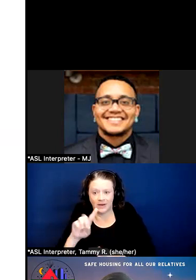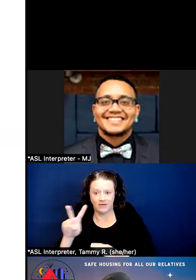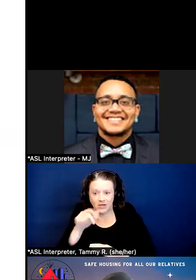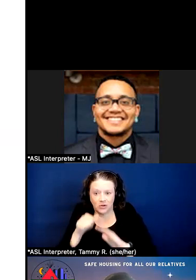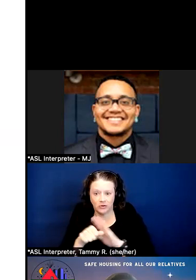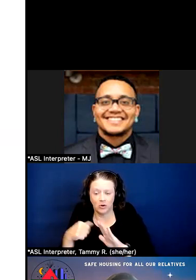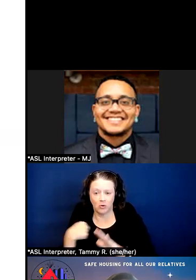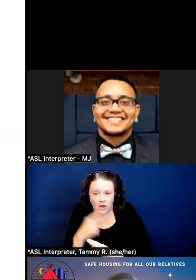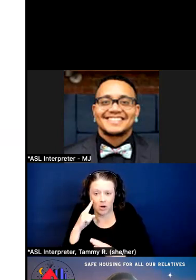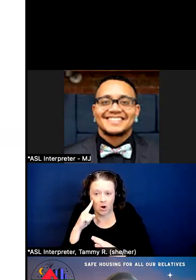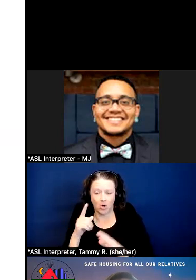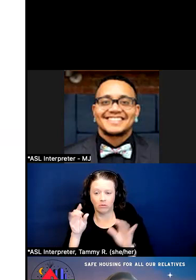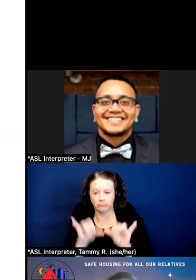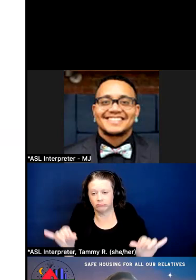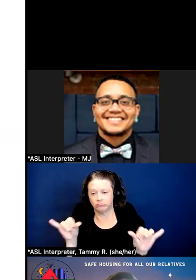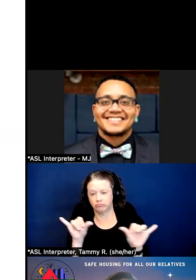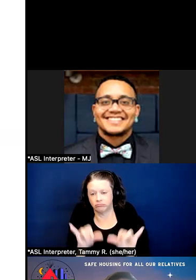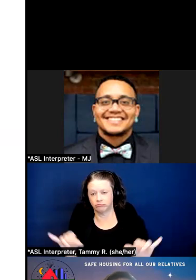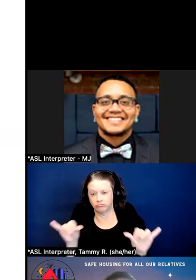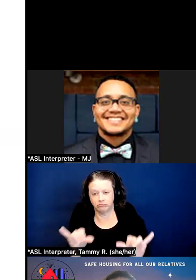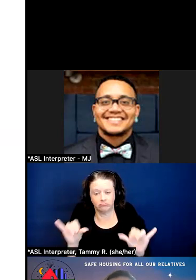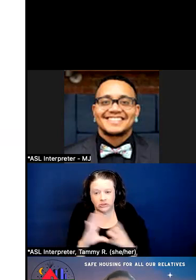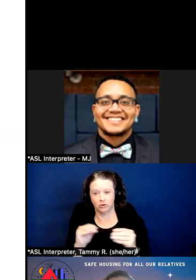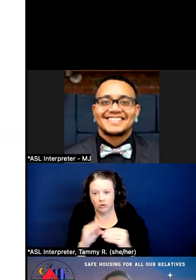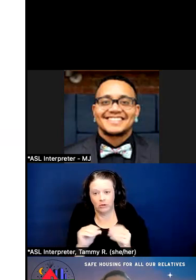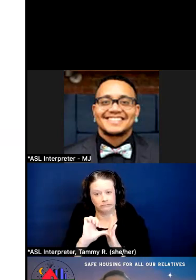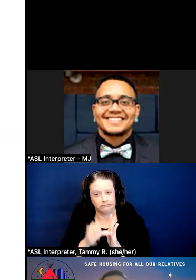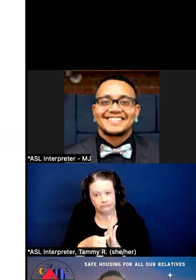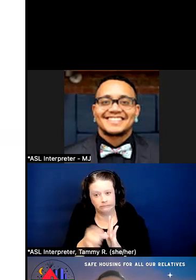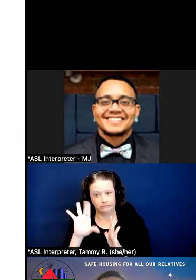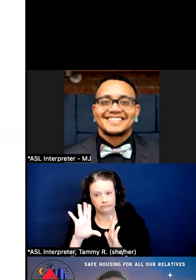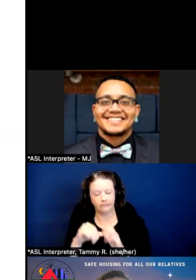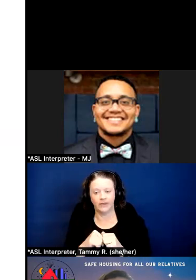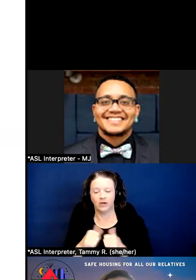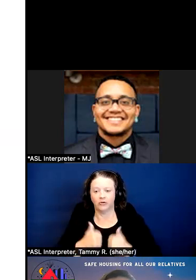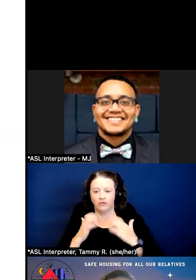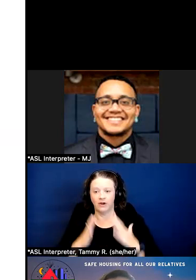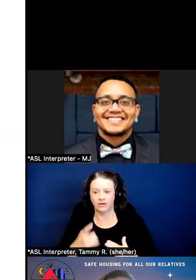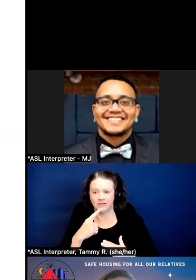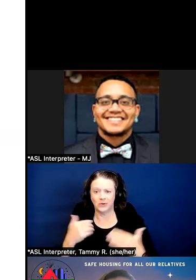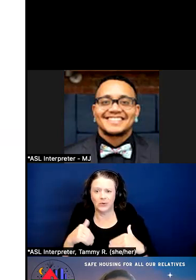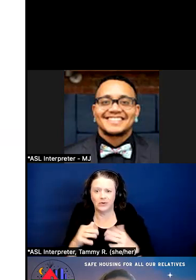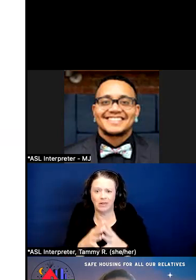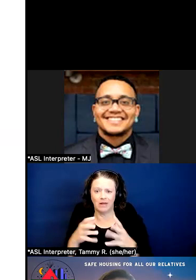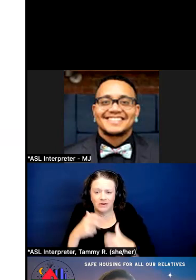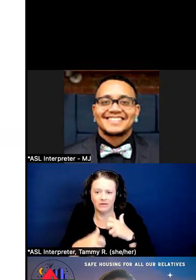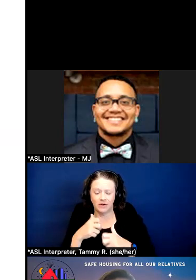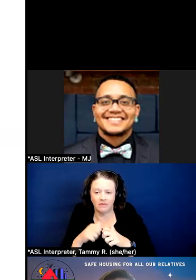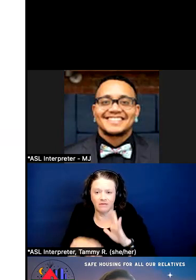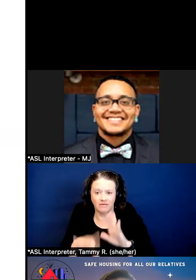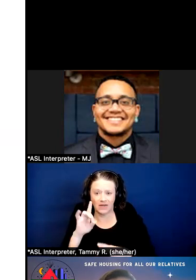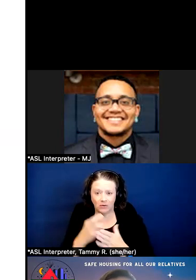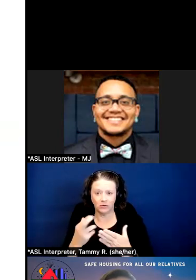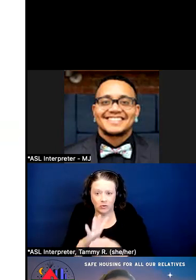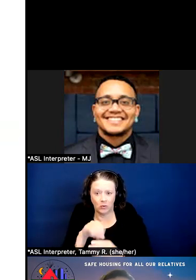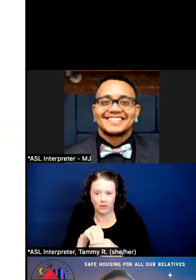ad nauseum. Survivors also reported that there was immense difficulty in finding resources in their